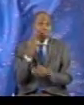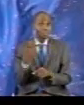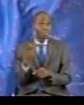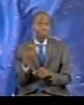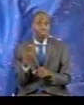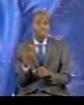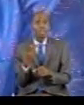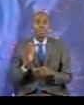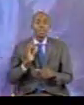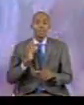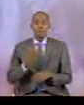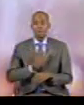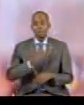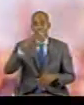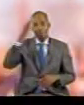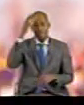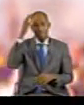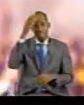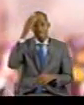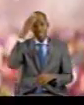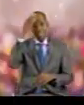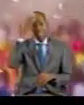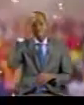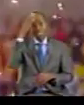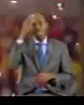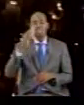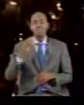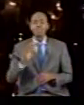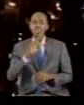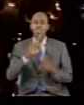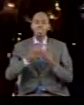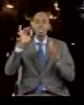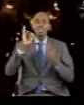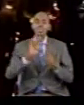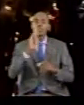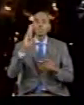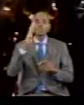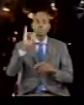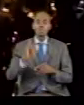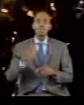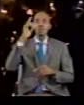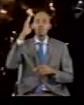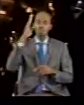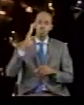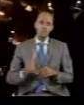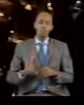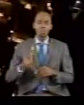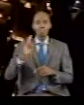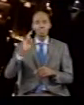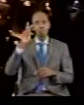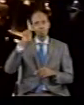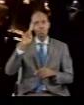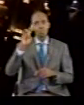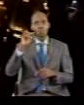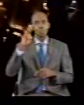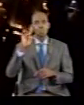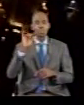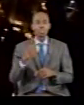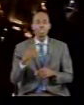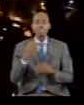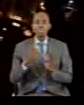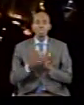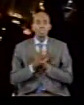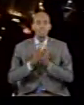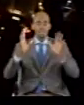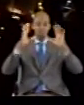Our Father, greatly used by God, Pastor William Folomishan Kumuyi himself, the General Superintendent of